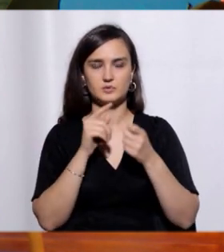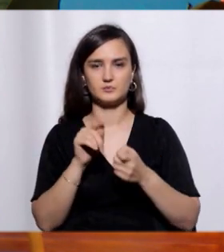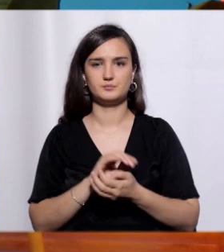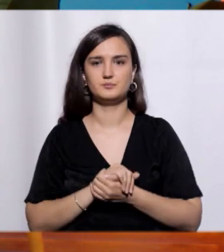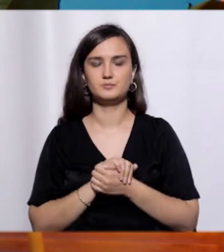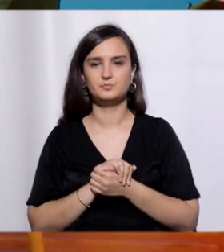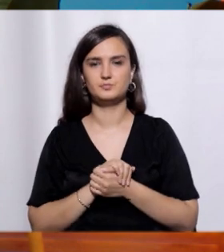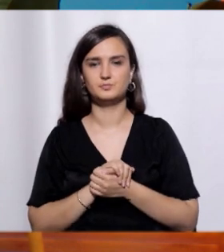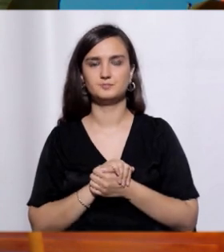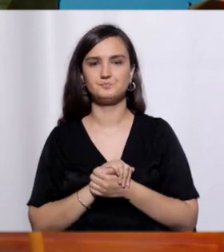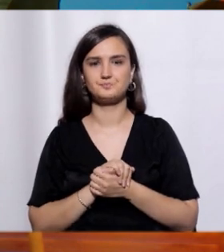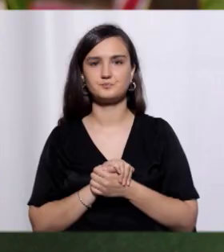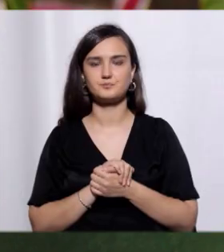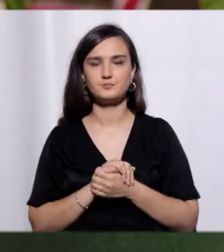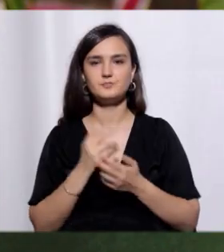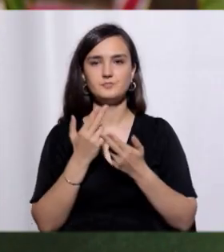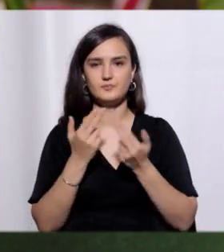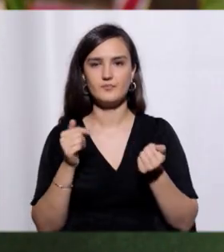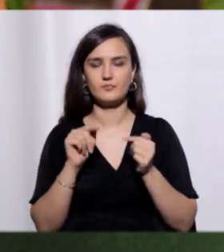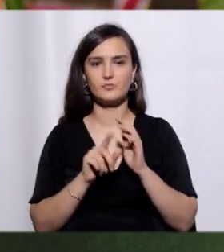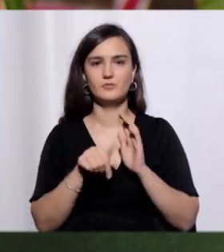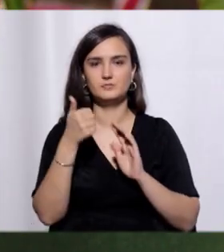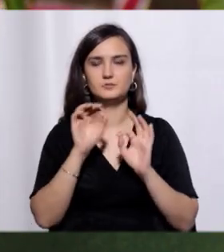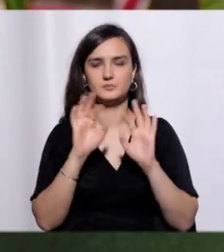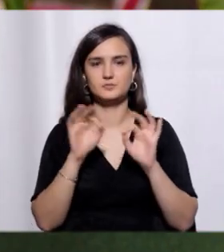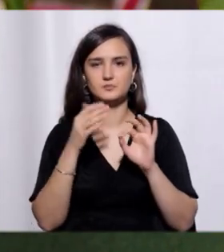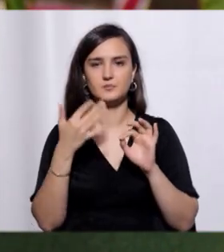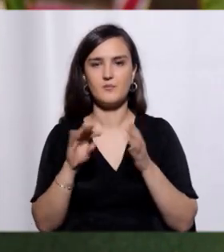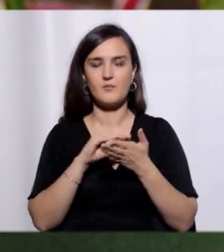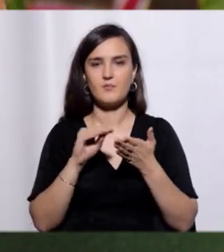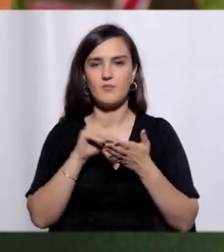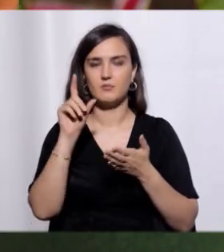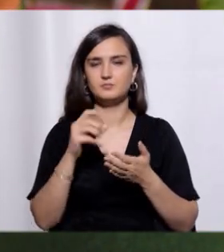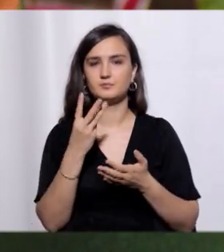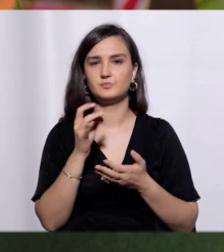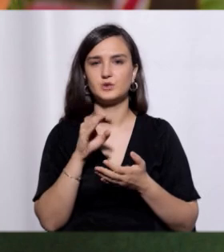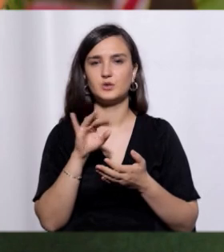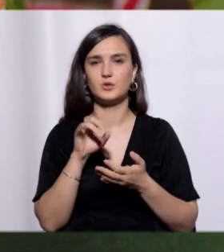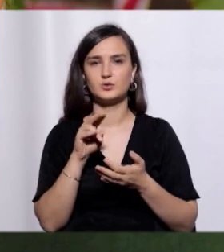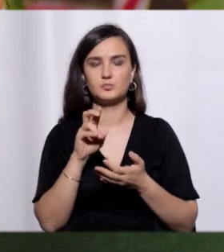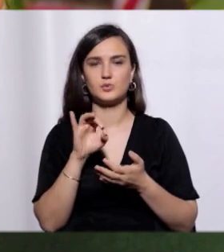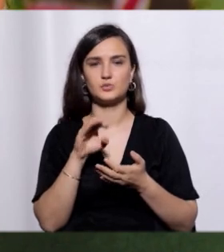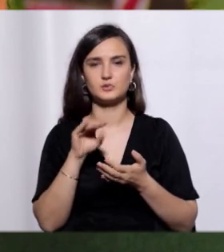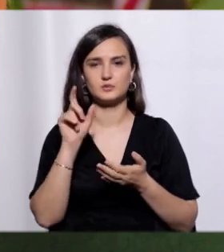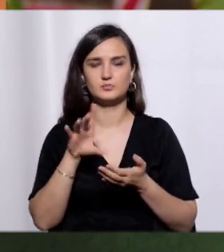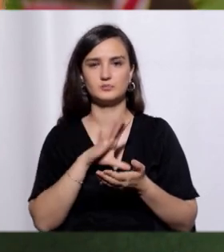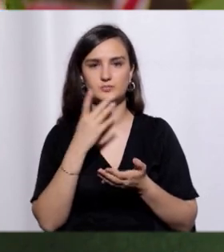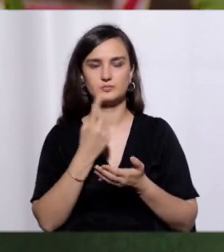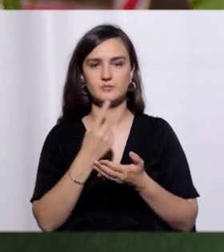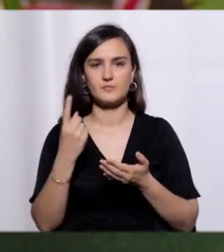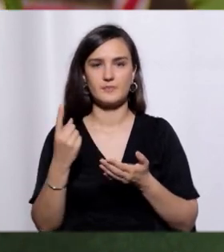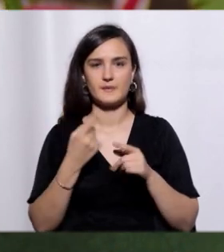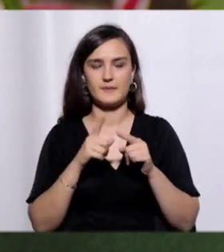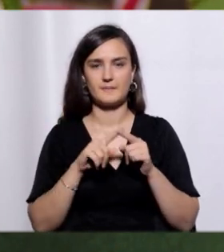up. Yeah, so of course, first we talked about the author, Charlotte Bronte, who was one of the